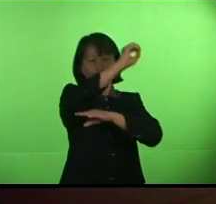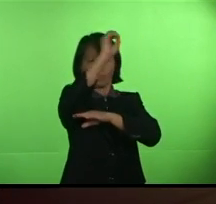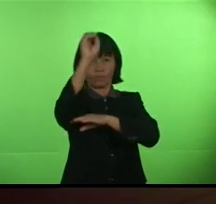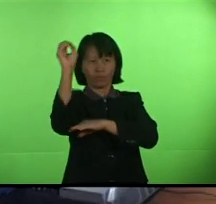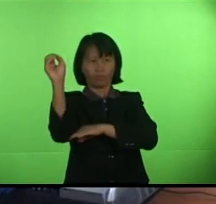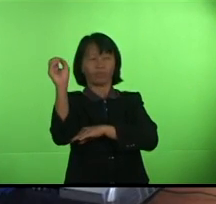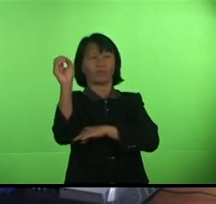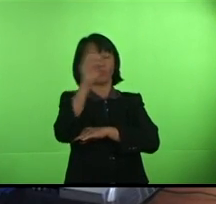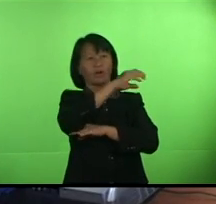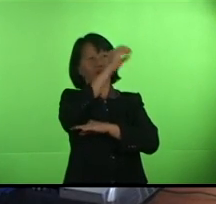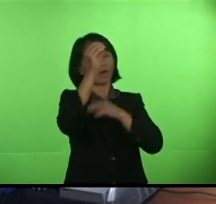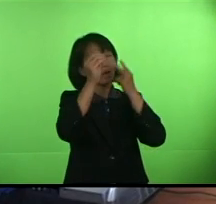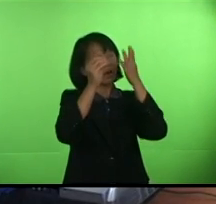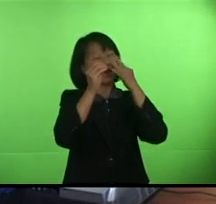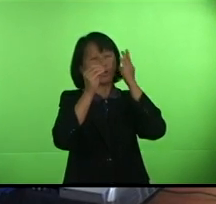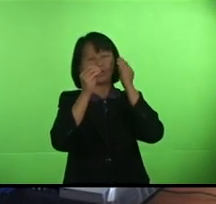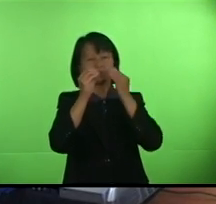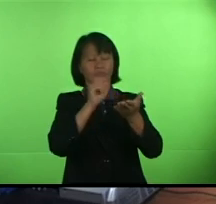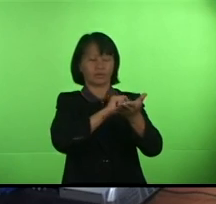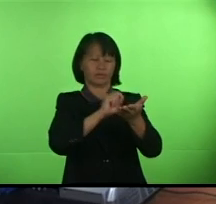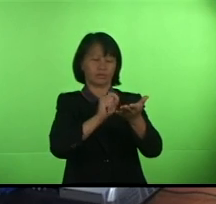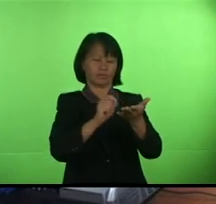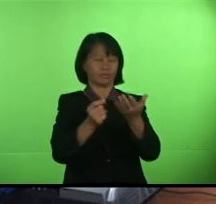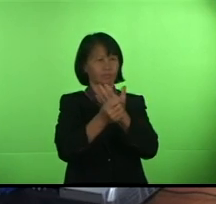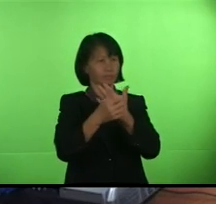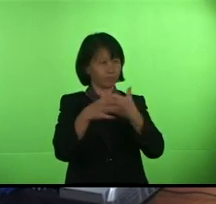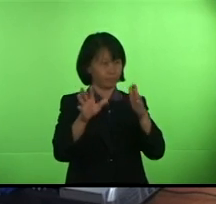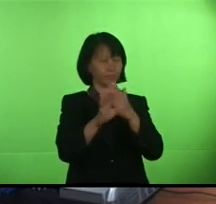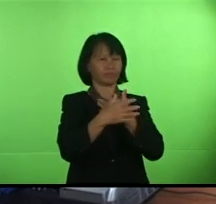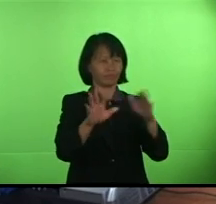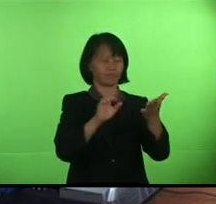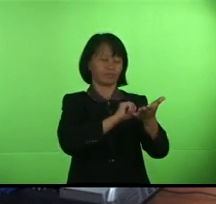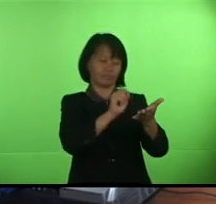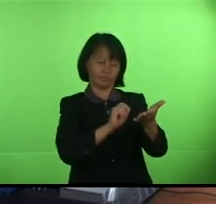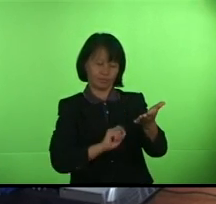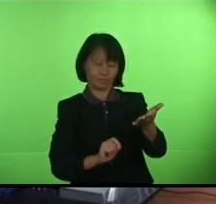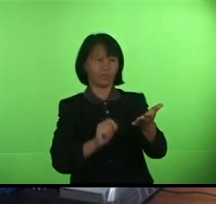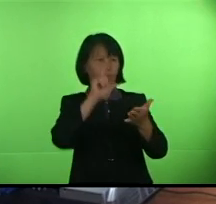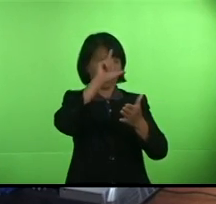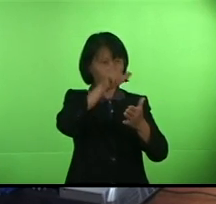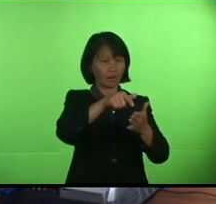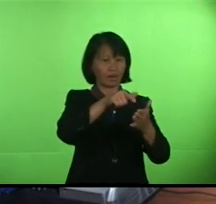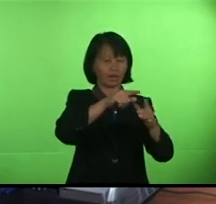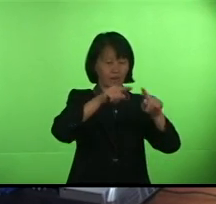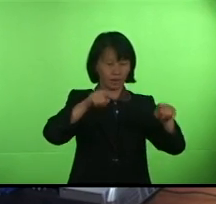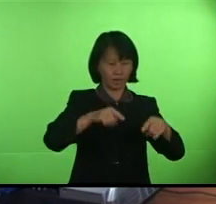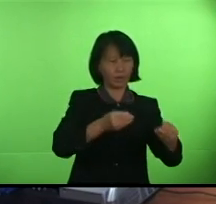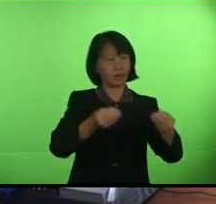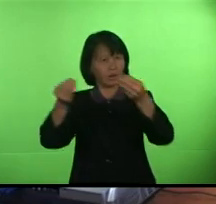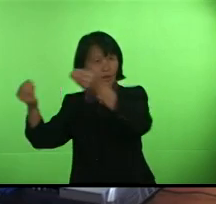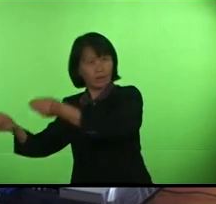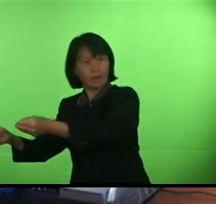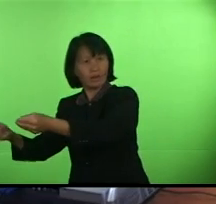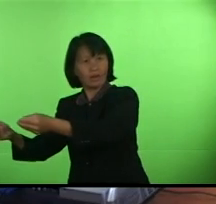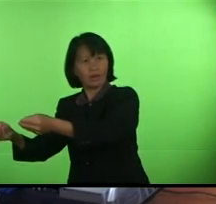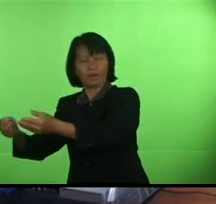the readers. So when he has completed the poem and has been published, then the